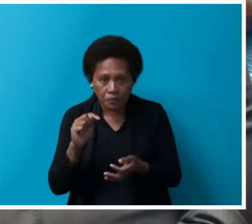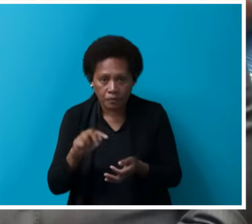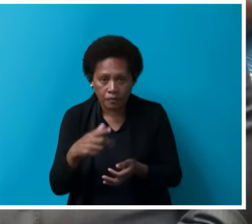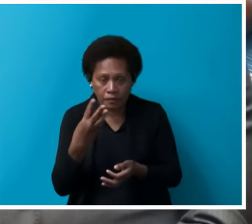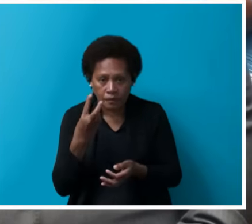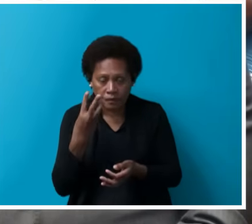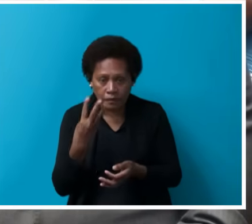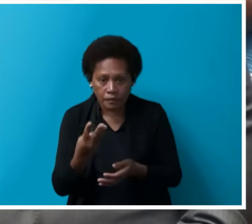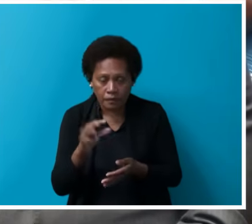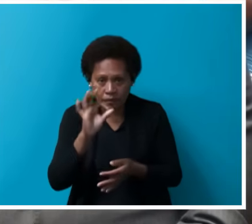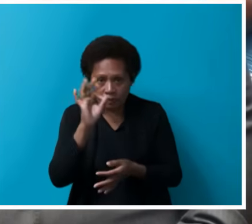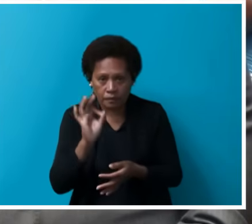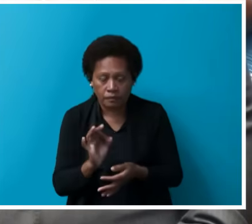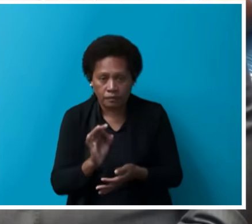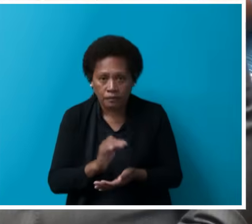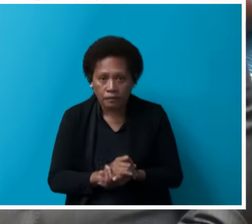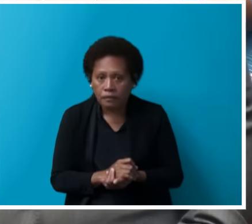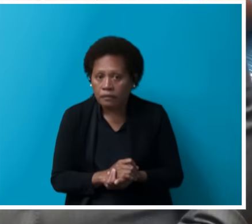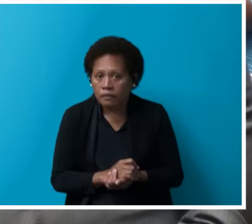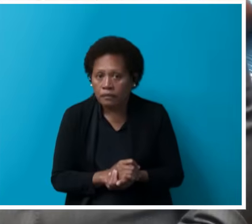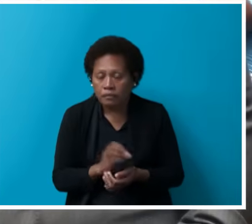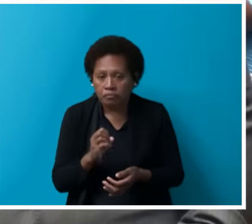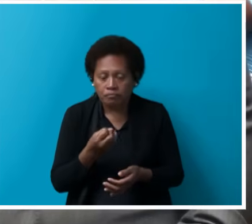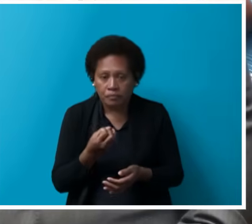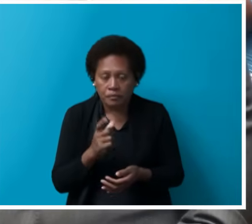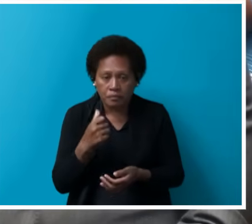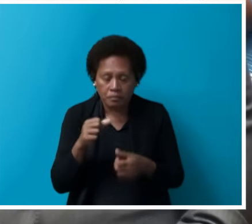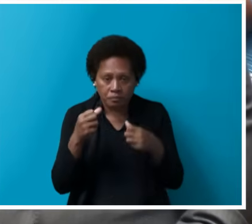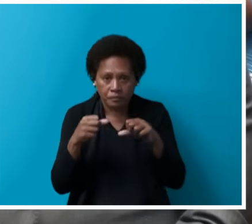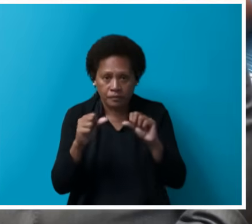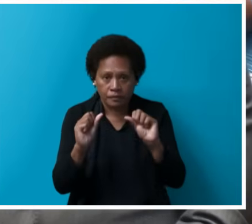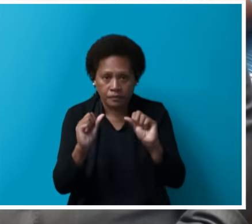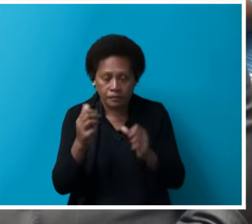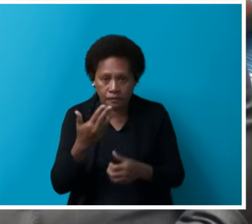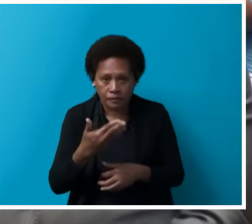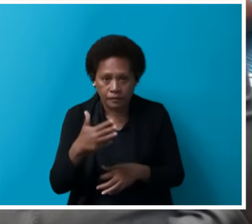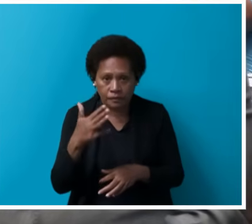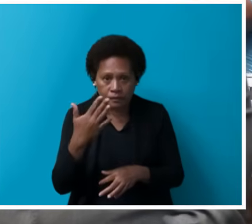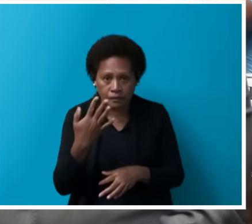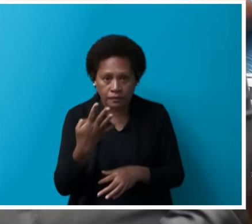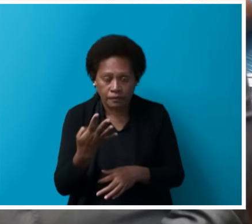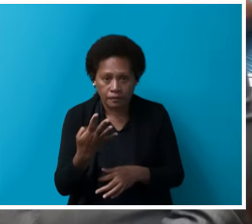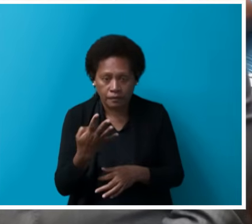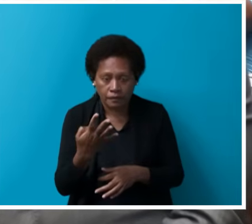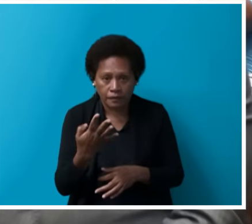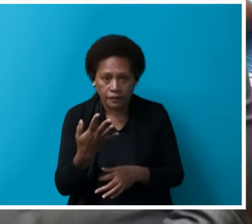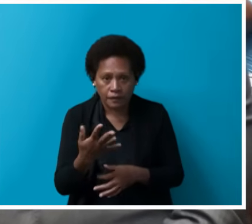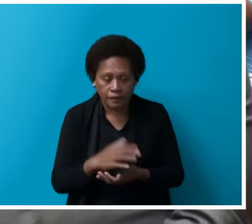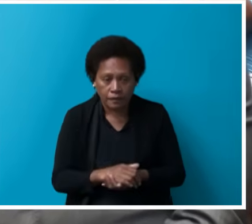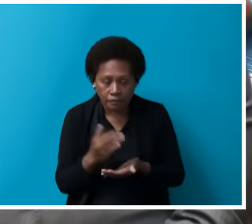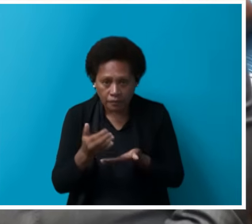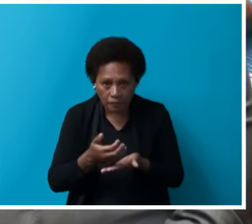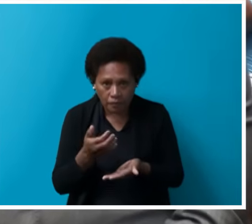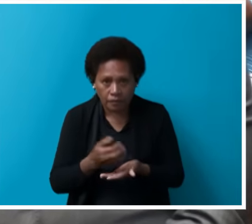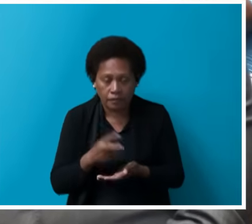reasonable margin. Therefore, we achieved 98.5% of our total revenue target, collecting 3.64 billion against